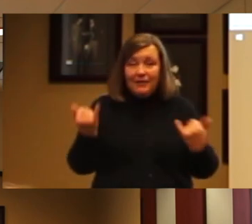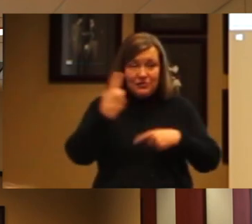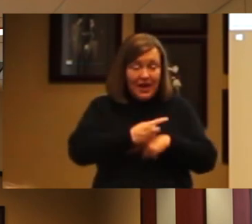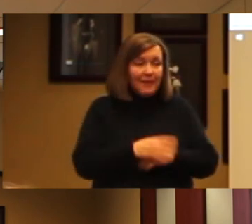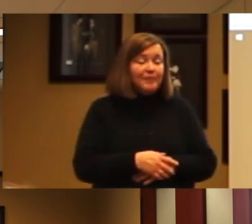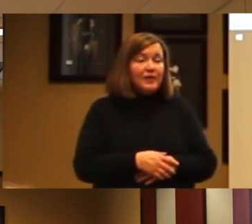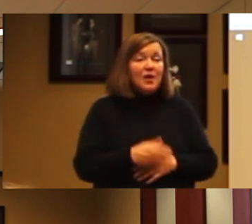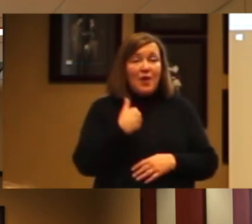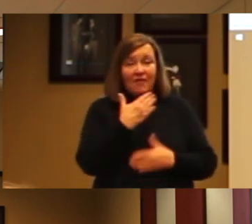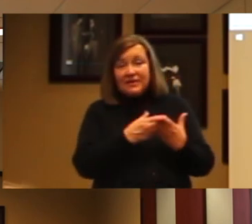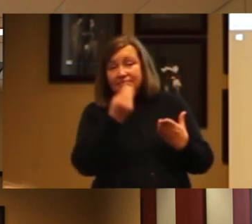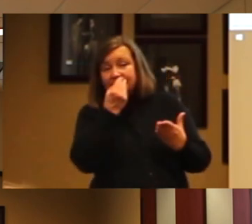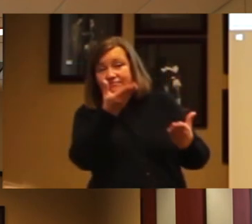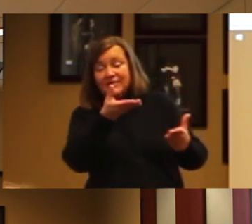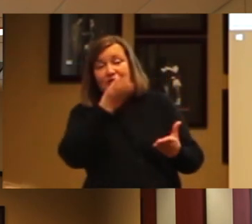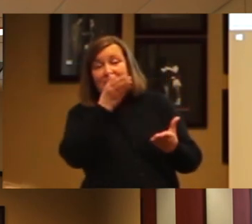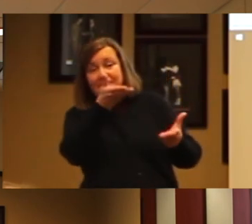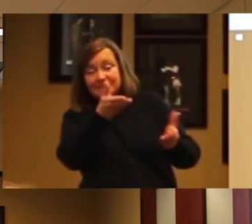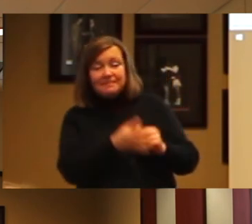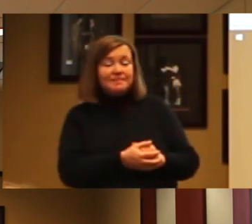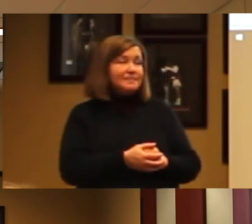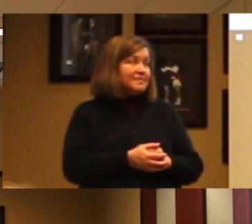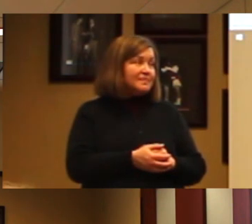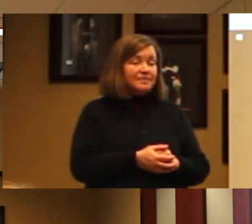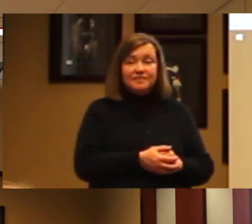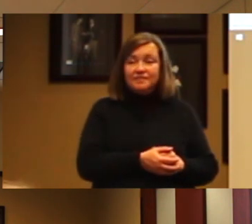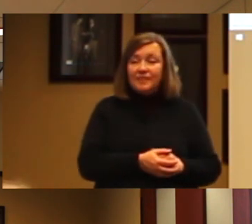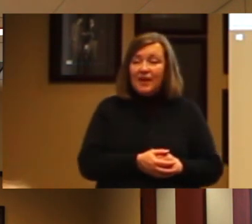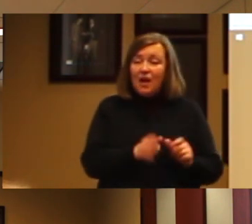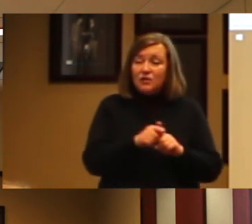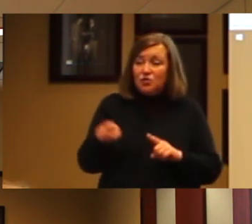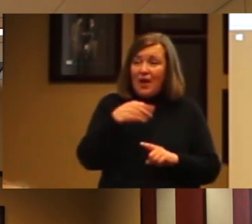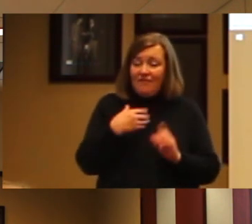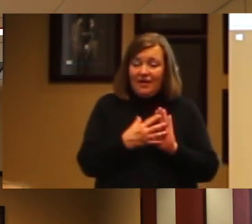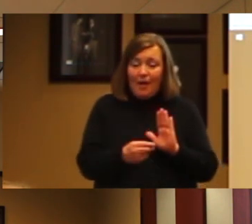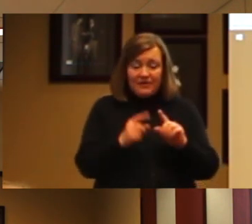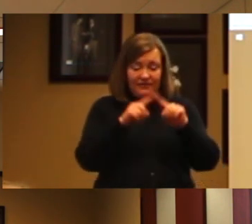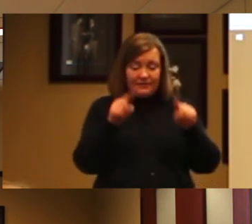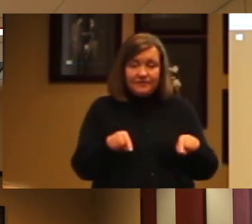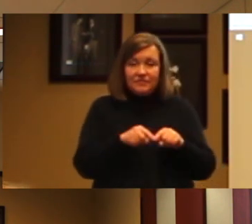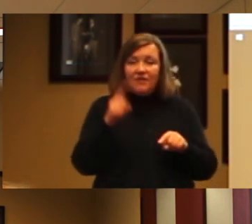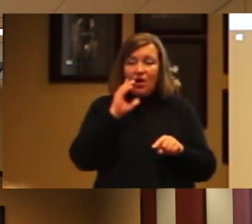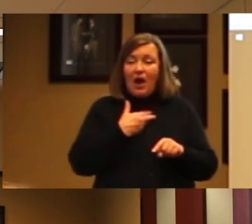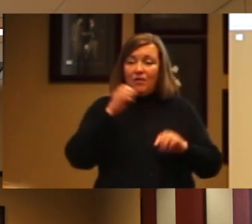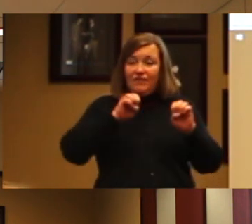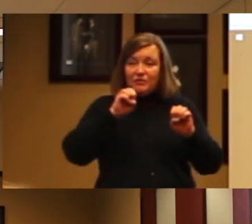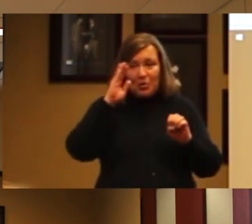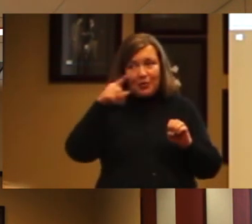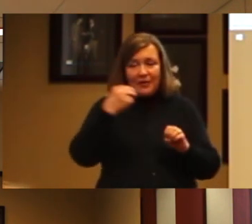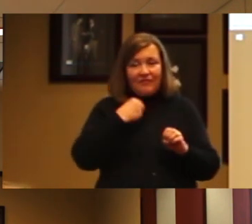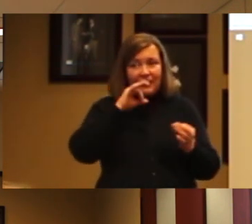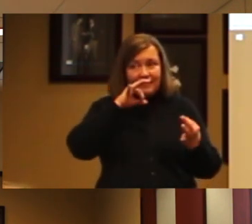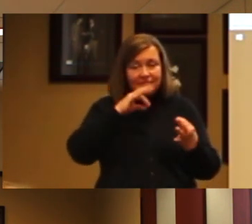do have some snacks and food in the back. You also have copies of our quick survey. We would love to have your input. It is